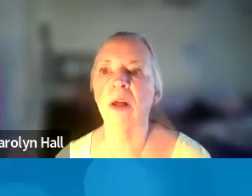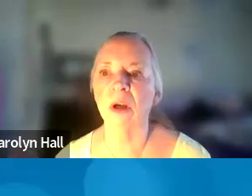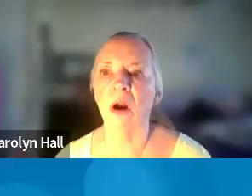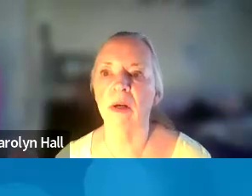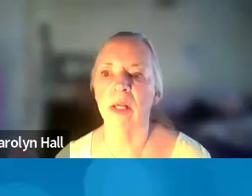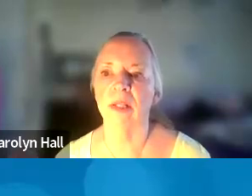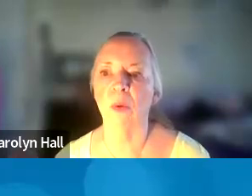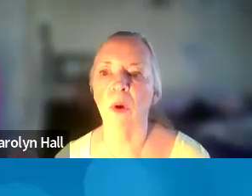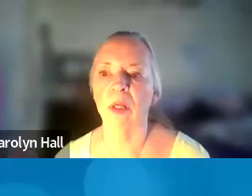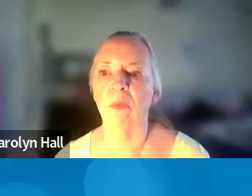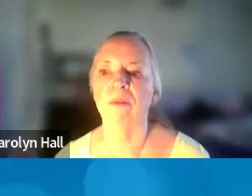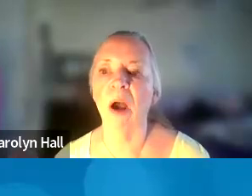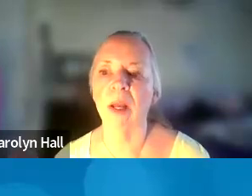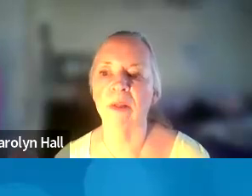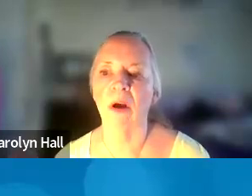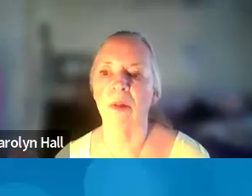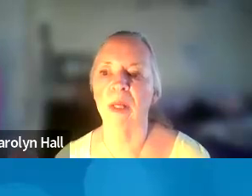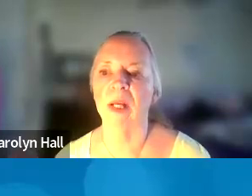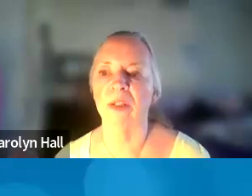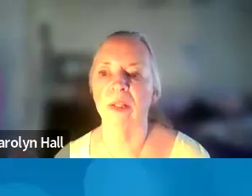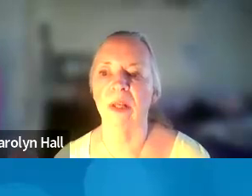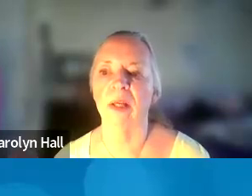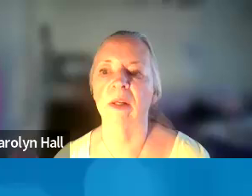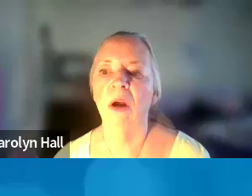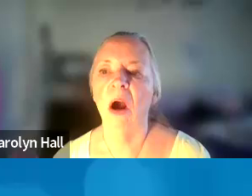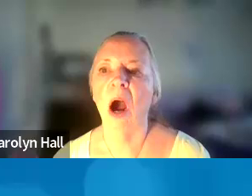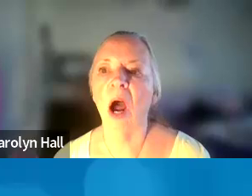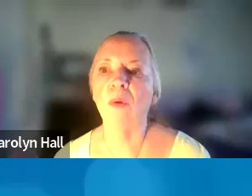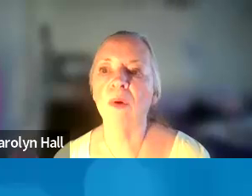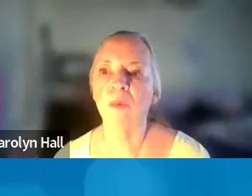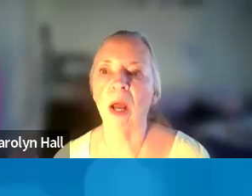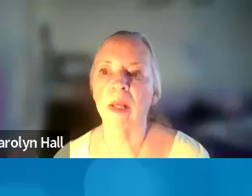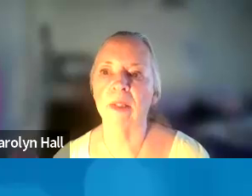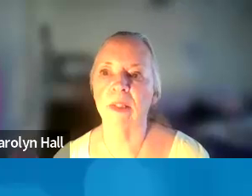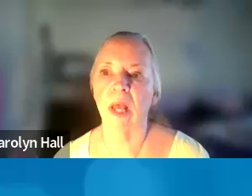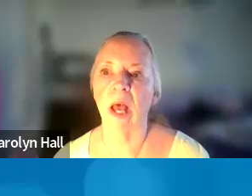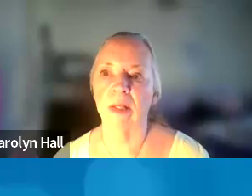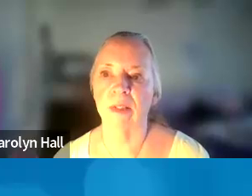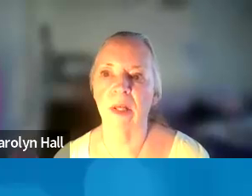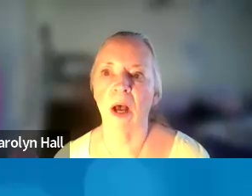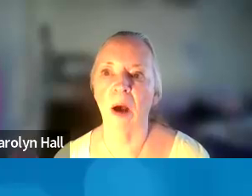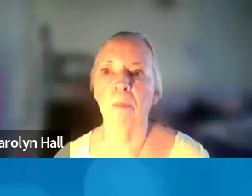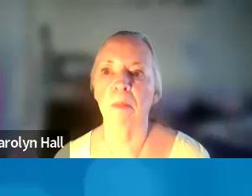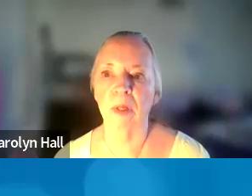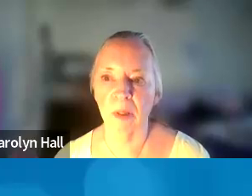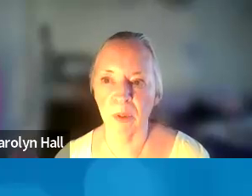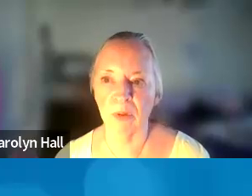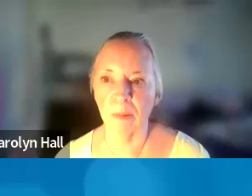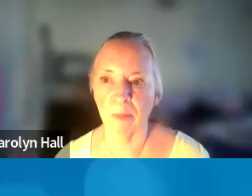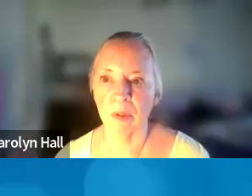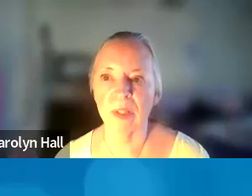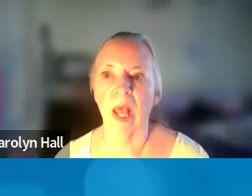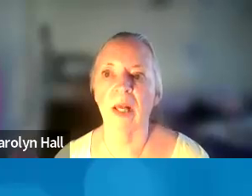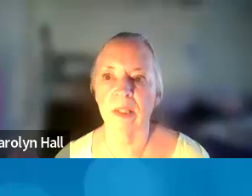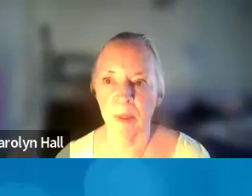my thoughts is where can we find on the BHA side our rights as